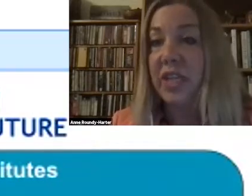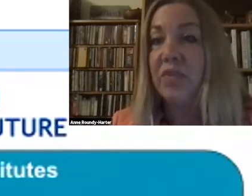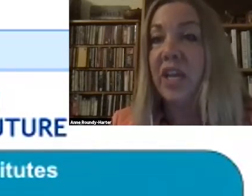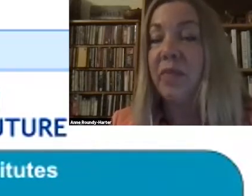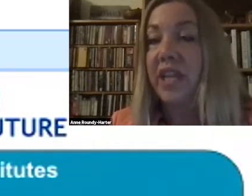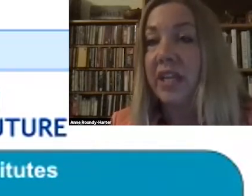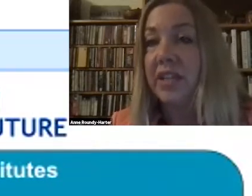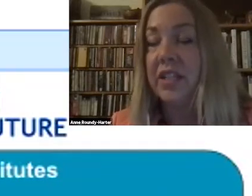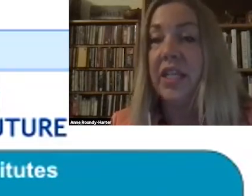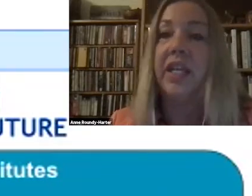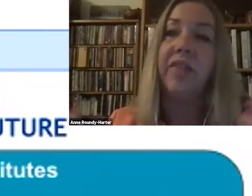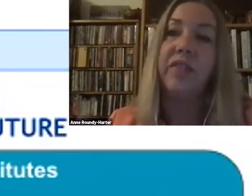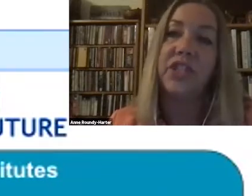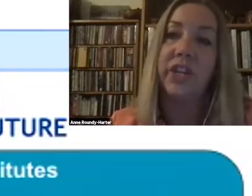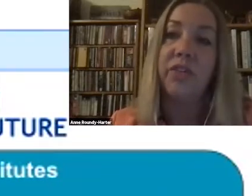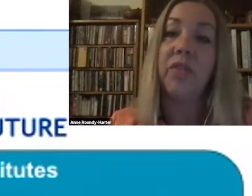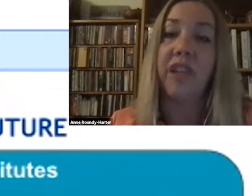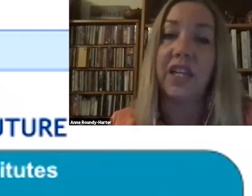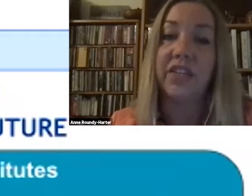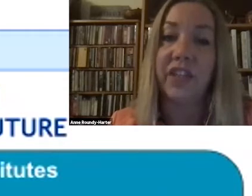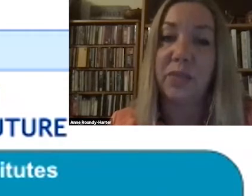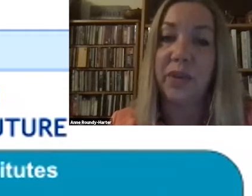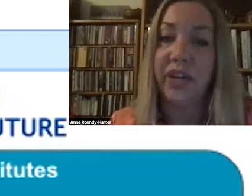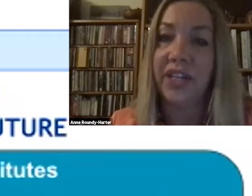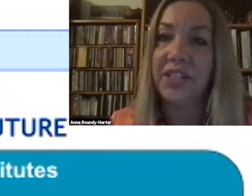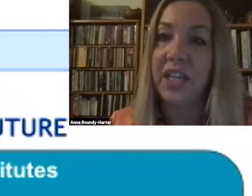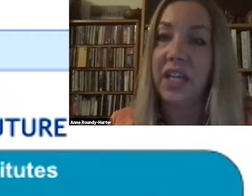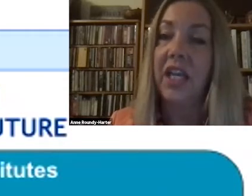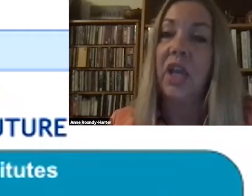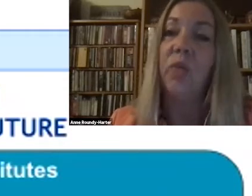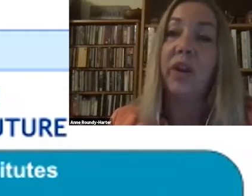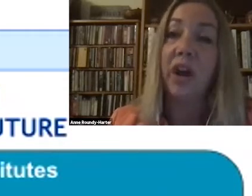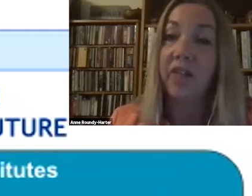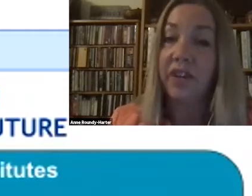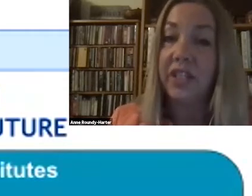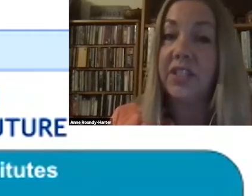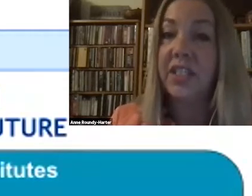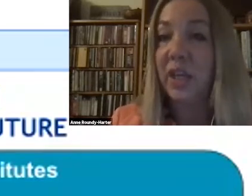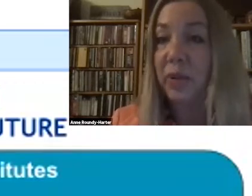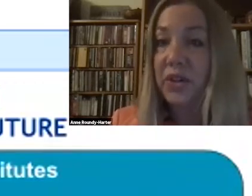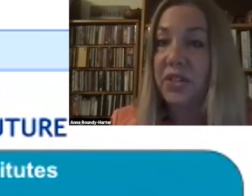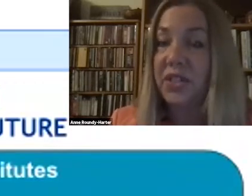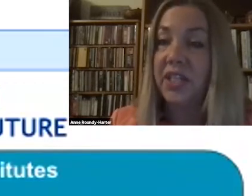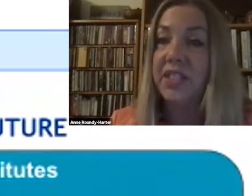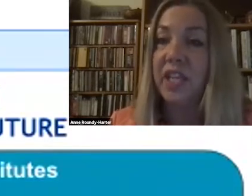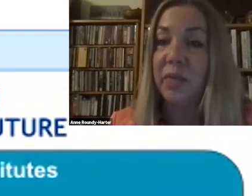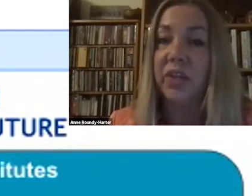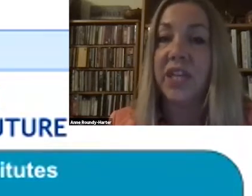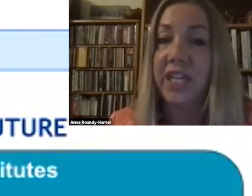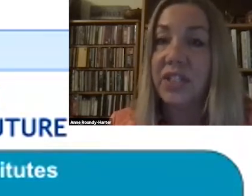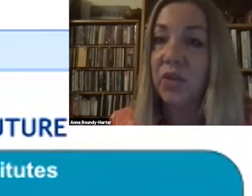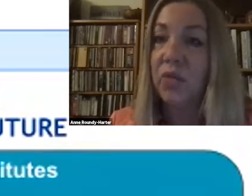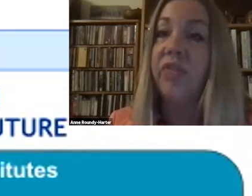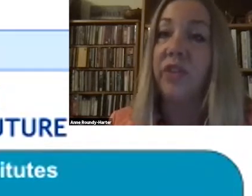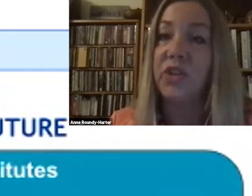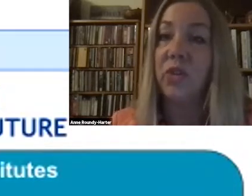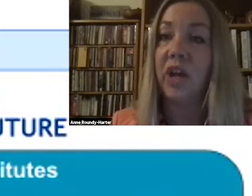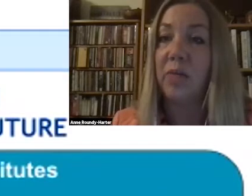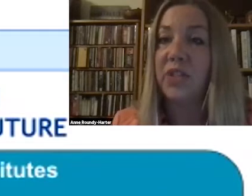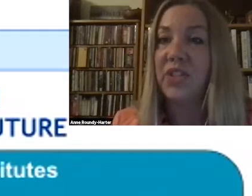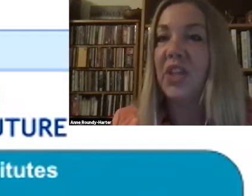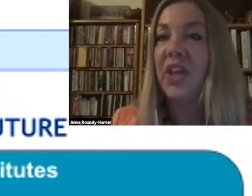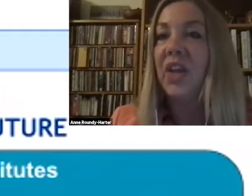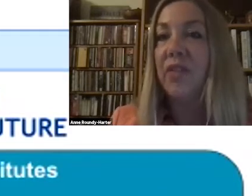school team time at the end of the day to have a shared reflective experience. We are offering this in person at San Marcos High School with